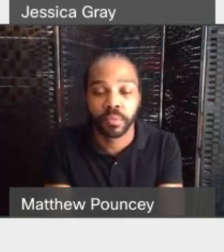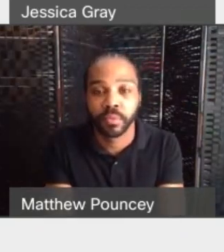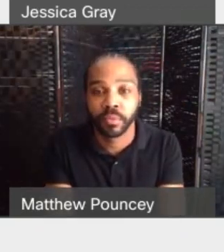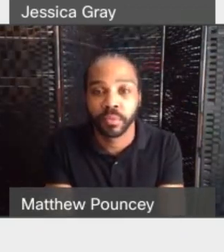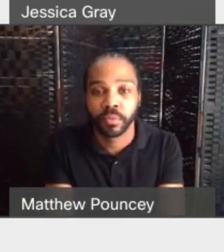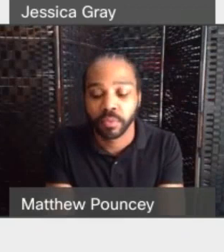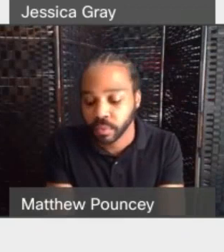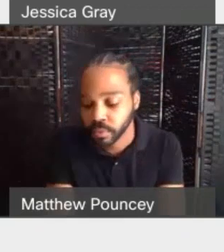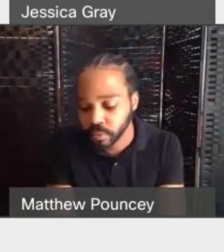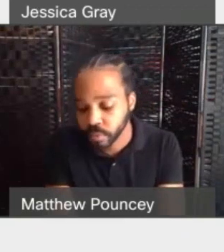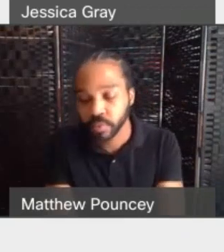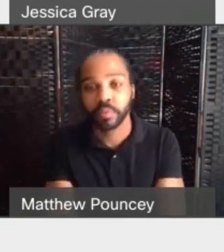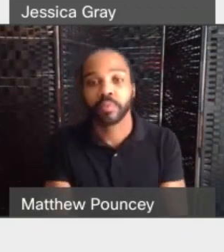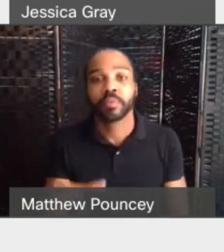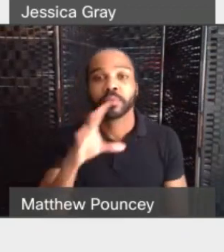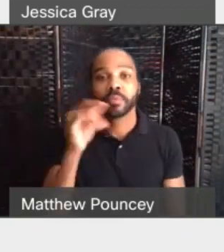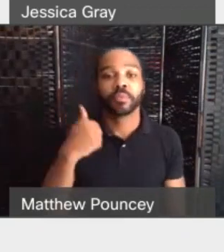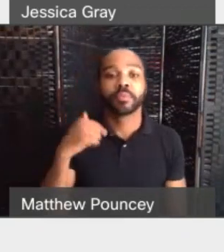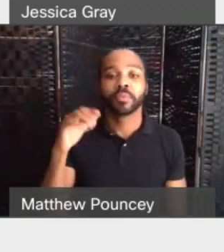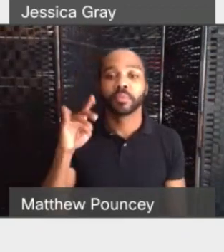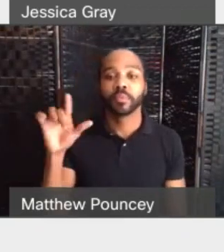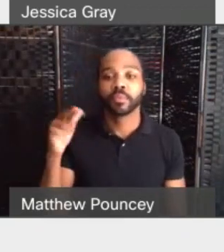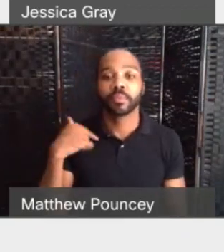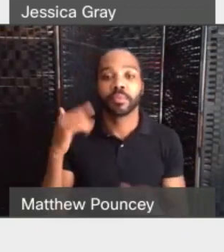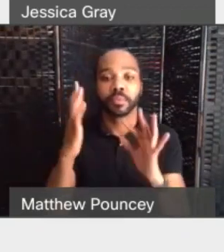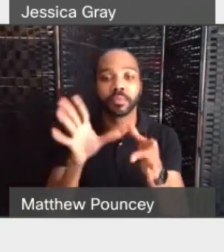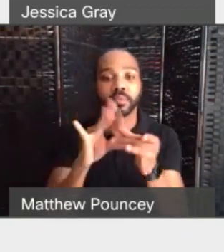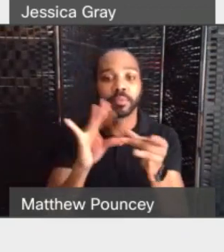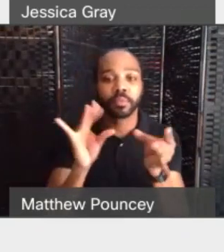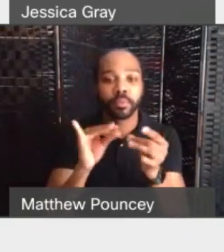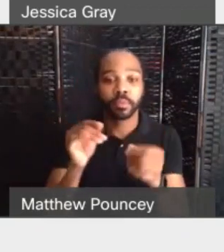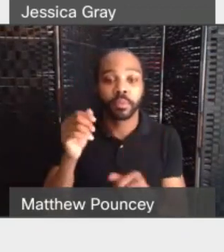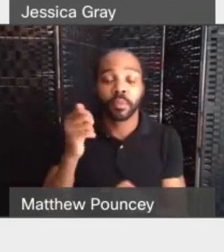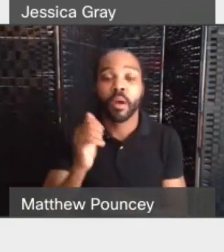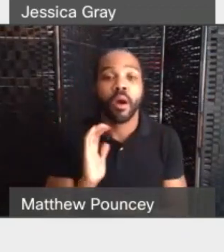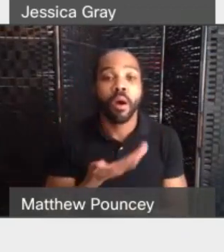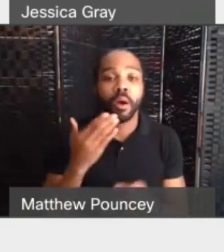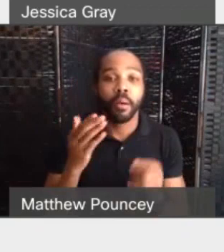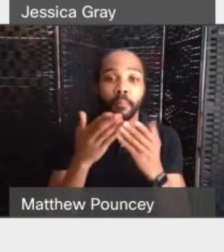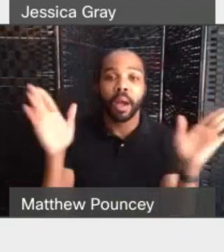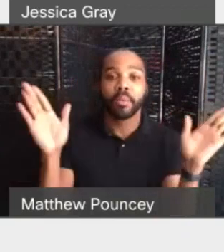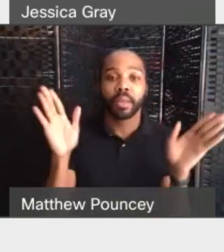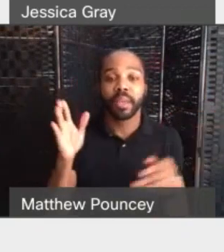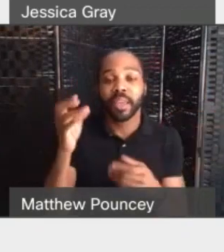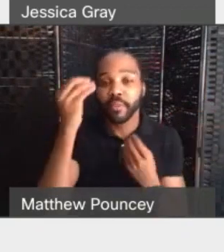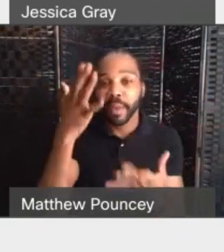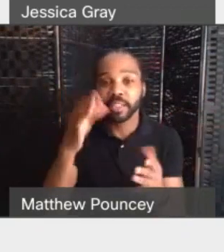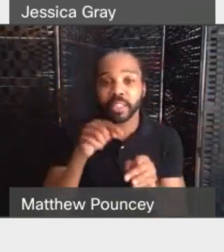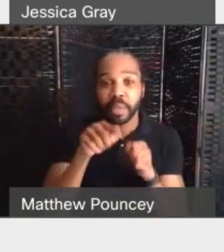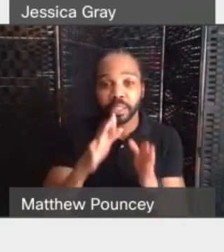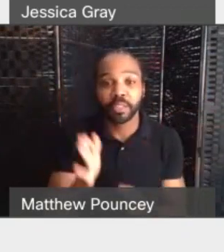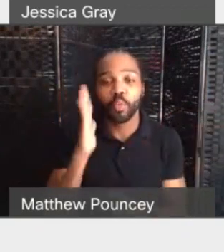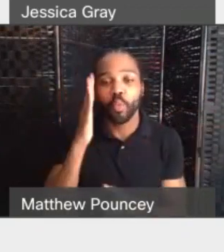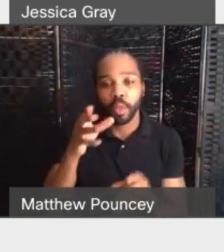And I left a note for everyone in a chat box that our public information specialist will send out more information regarding the